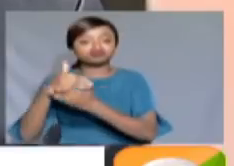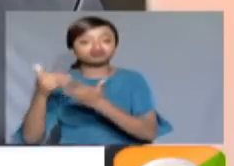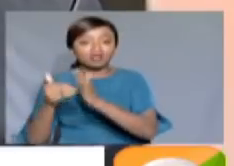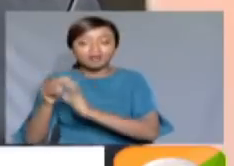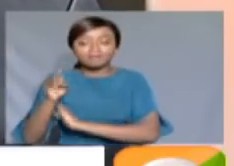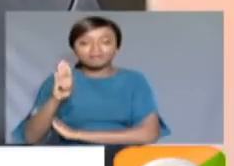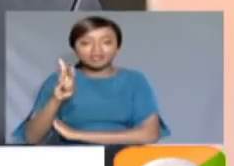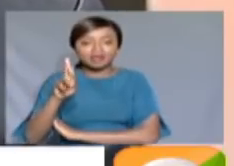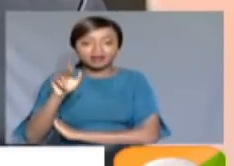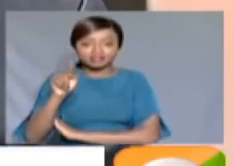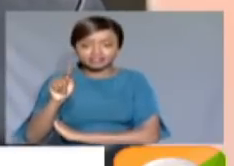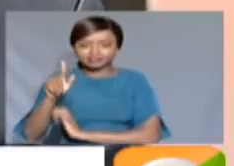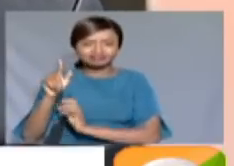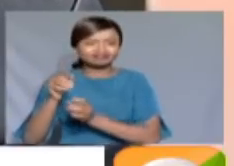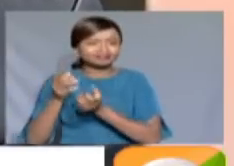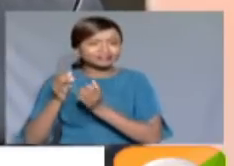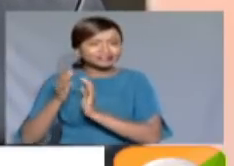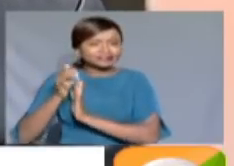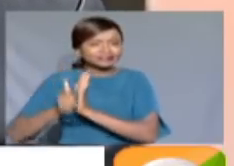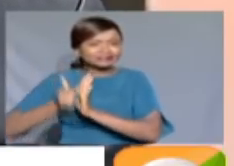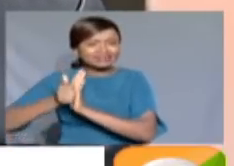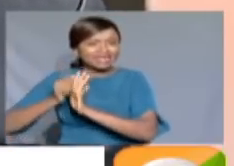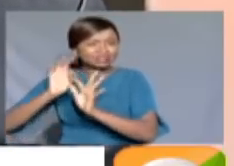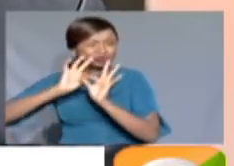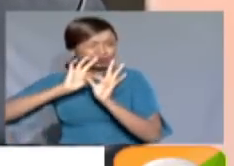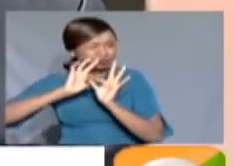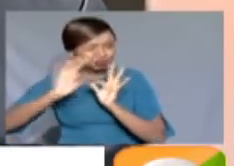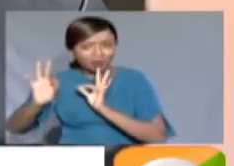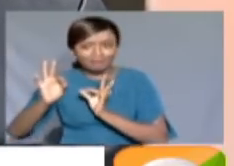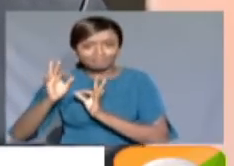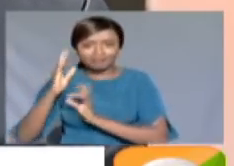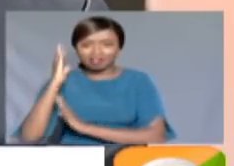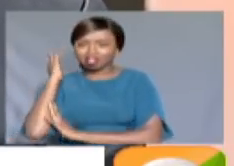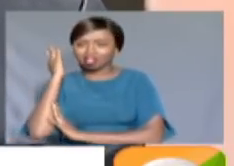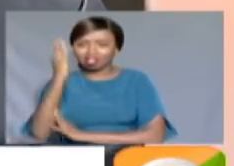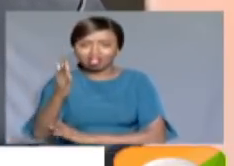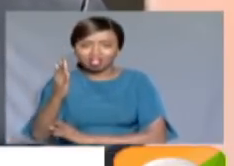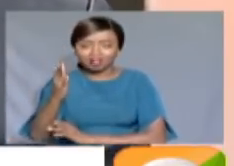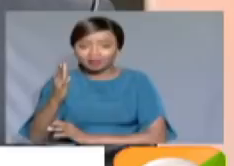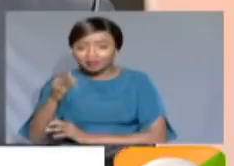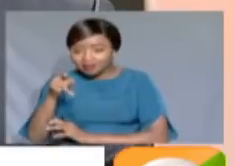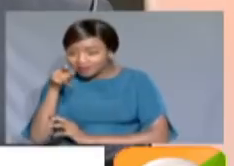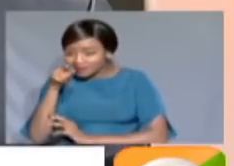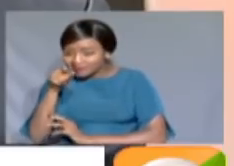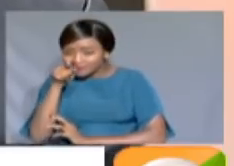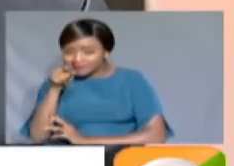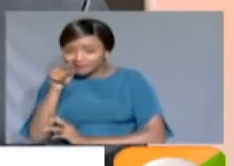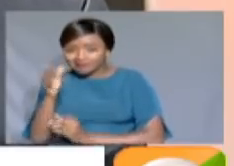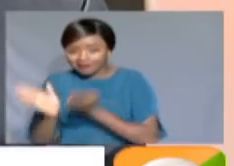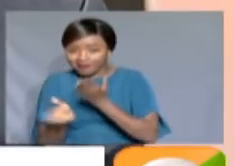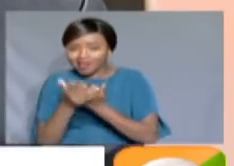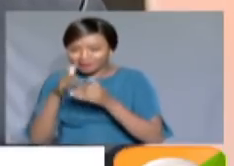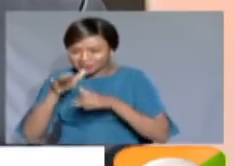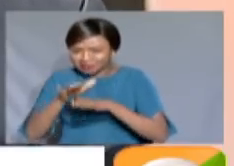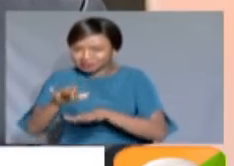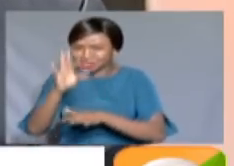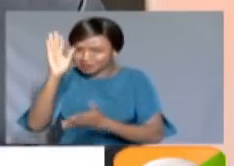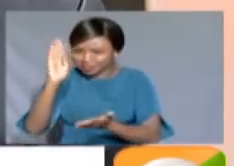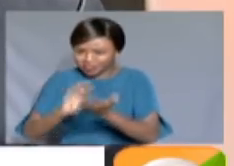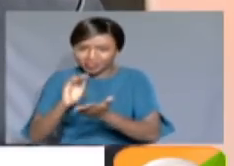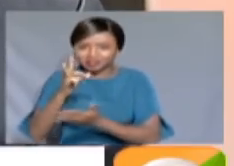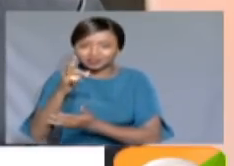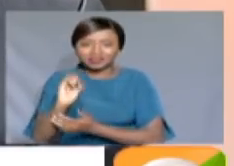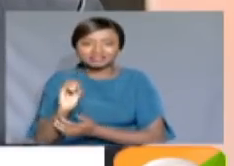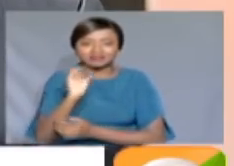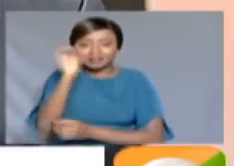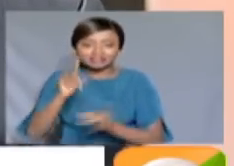times that are spent between the airport, say, to town, or even going beyond, which is between 1 hour to